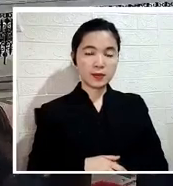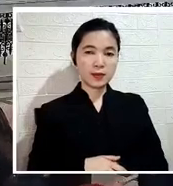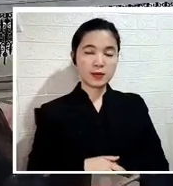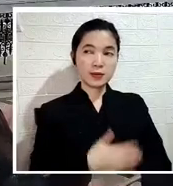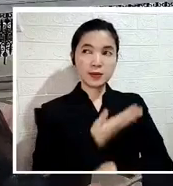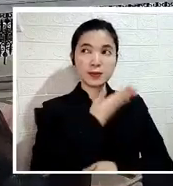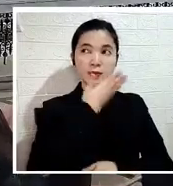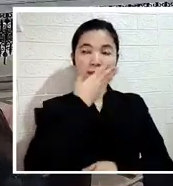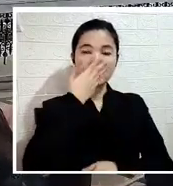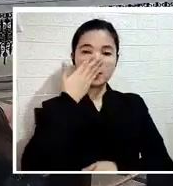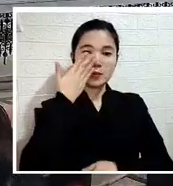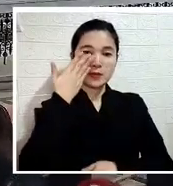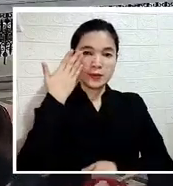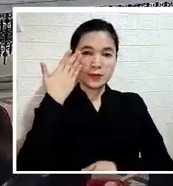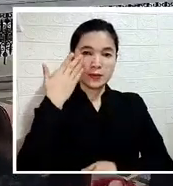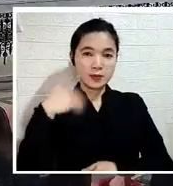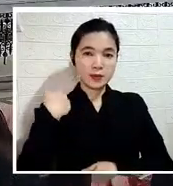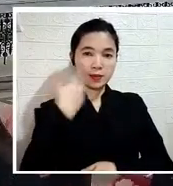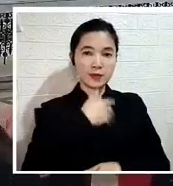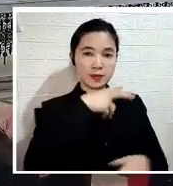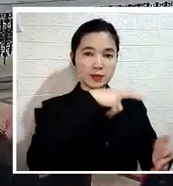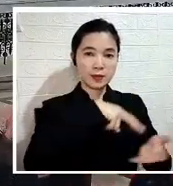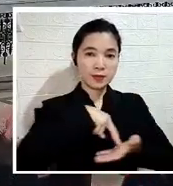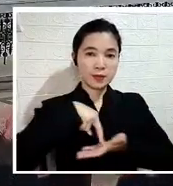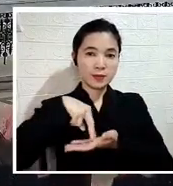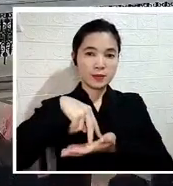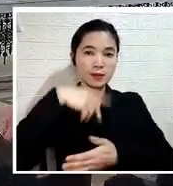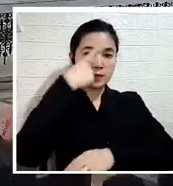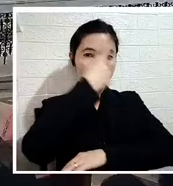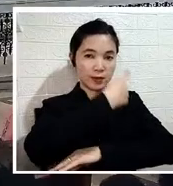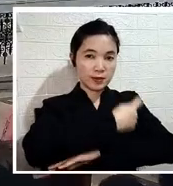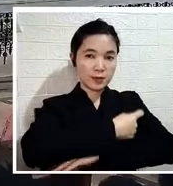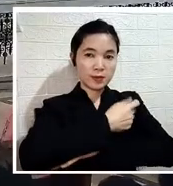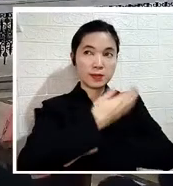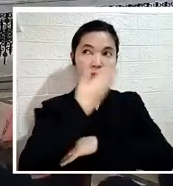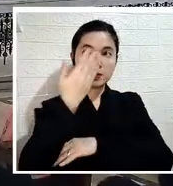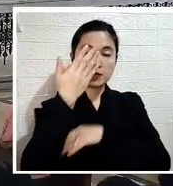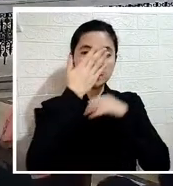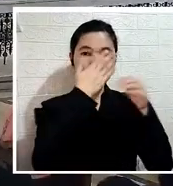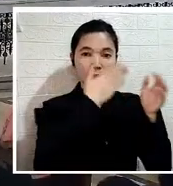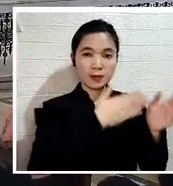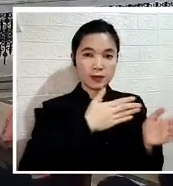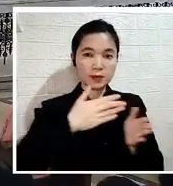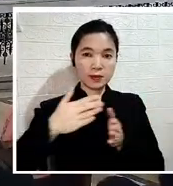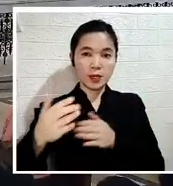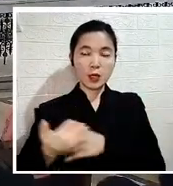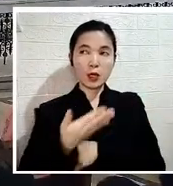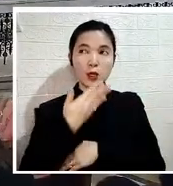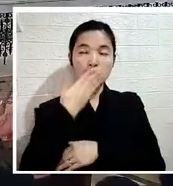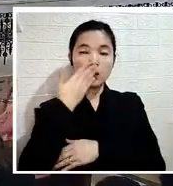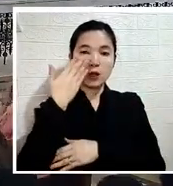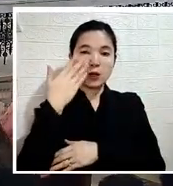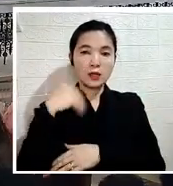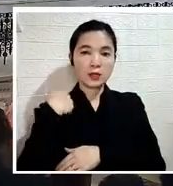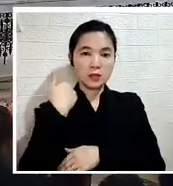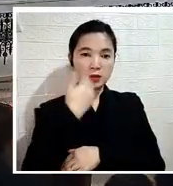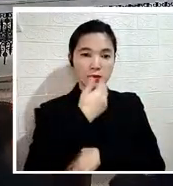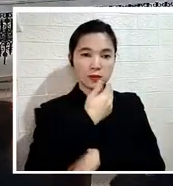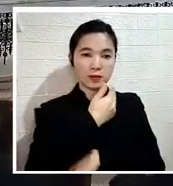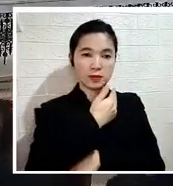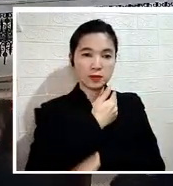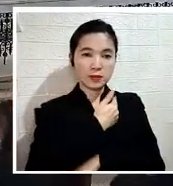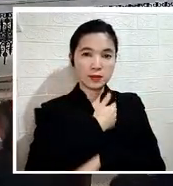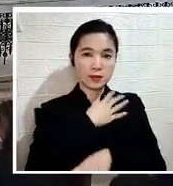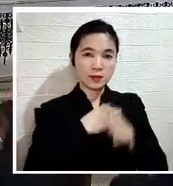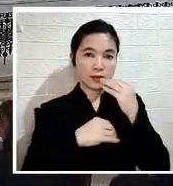Yours as we stand at the table, you said. Yours as we eat